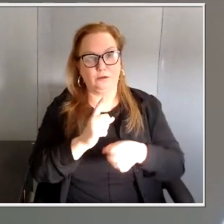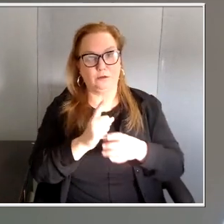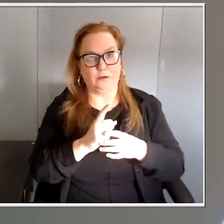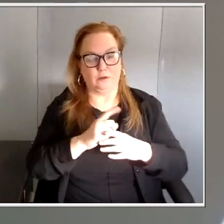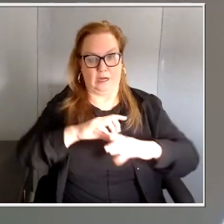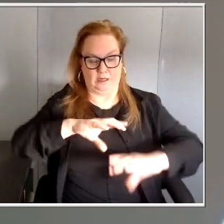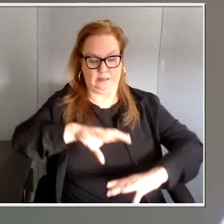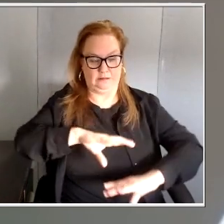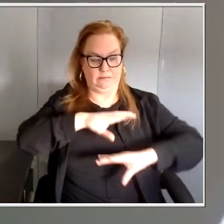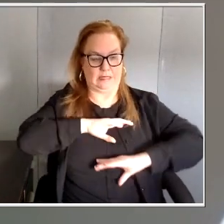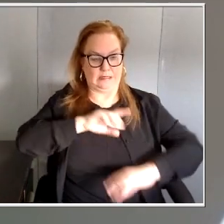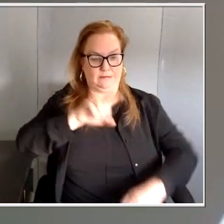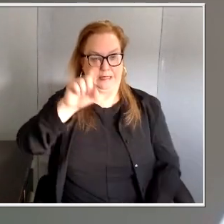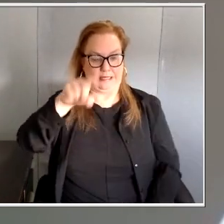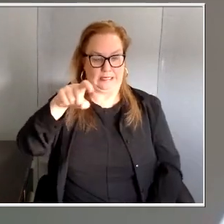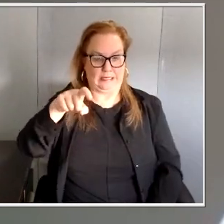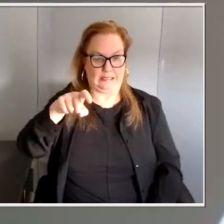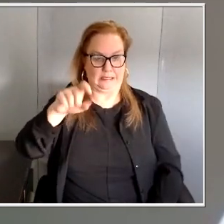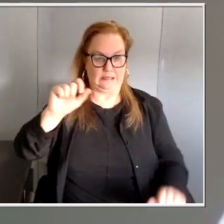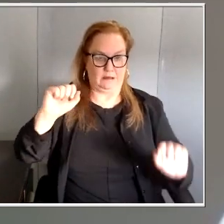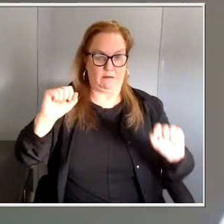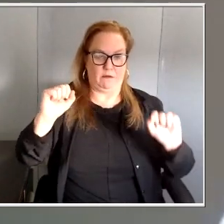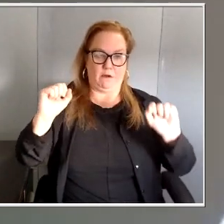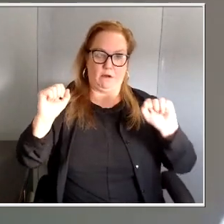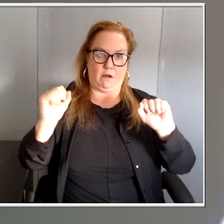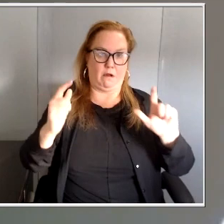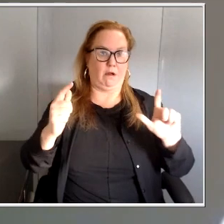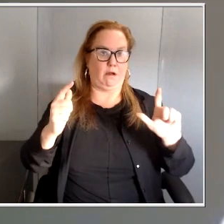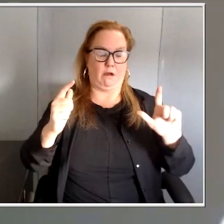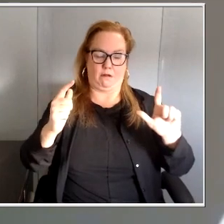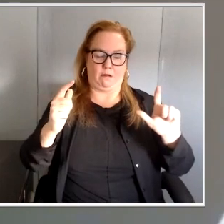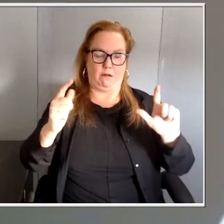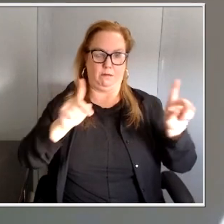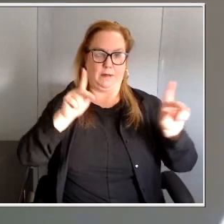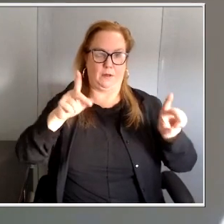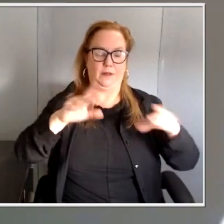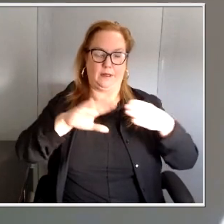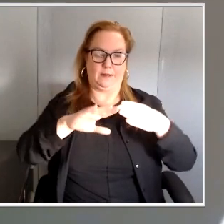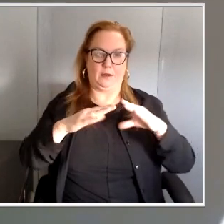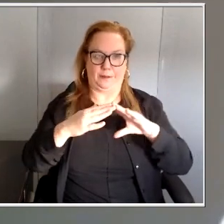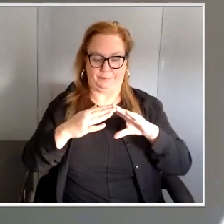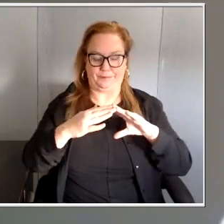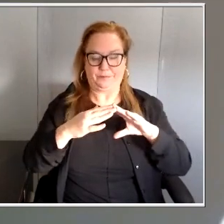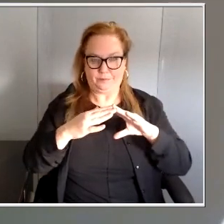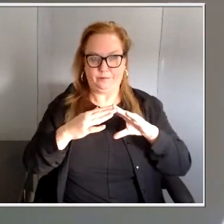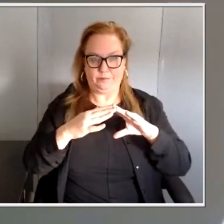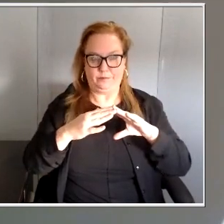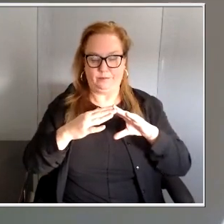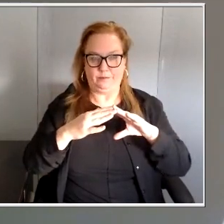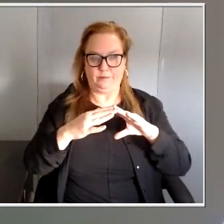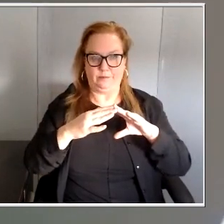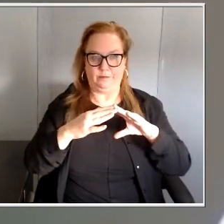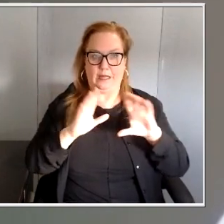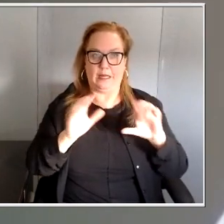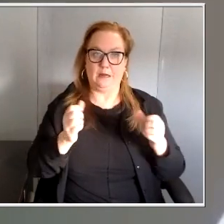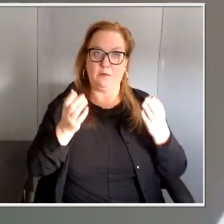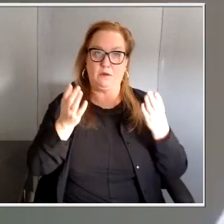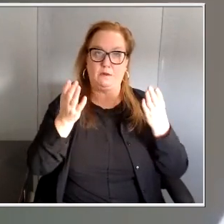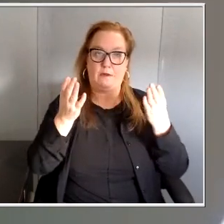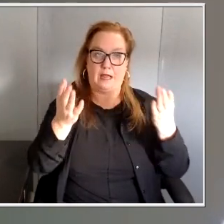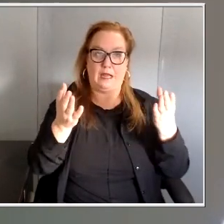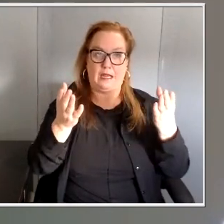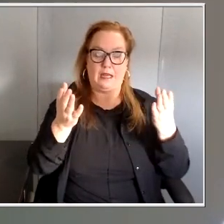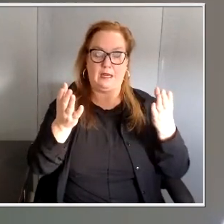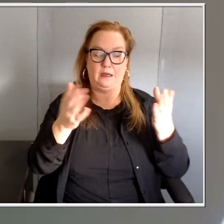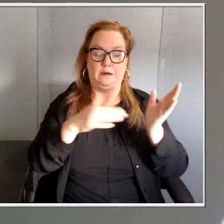the needs of every member of our community, and ensuring that we're providing providers